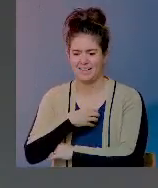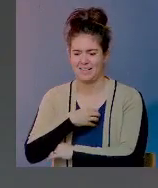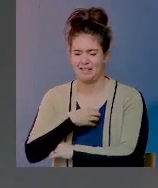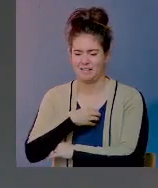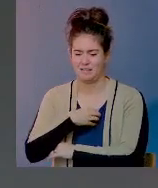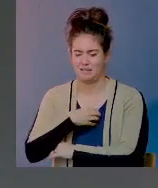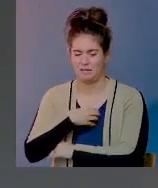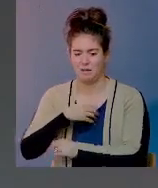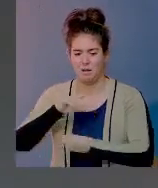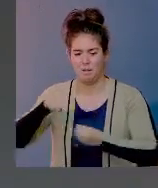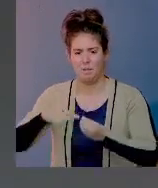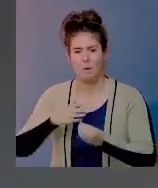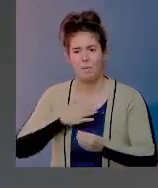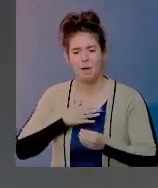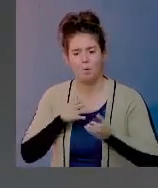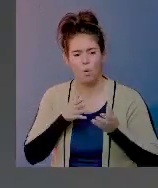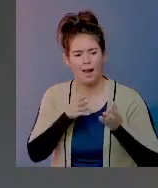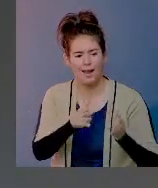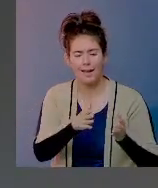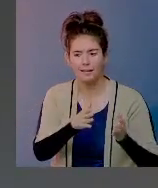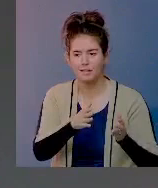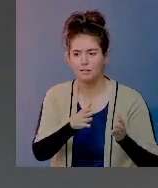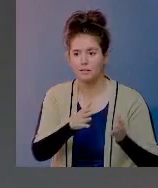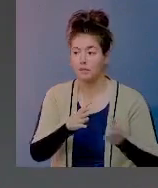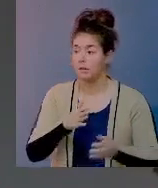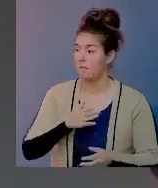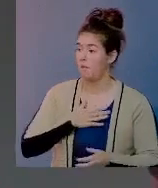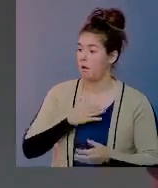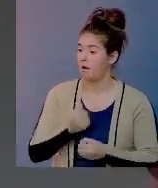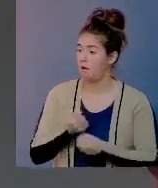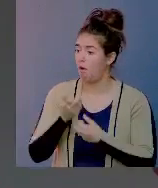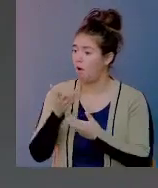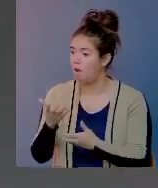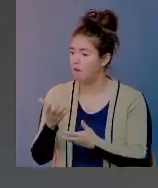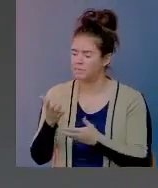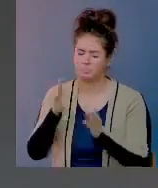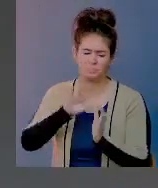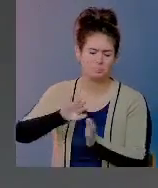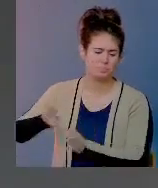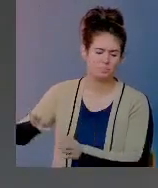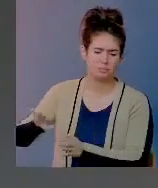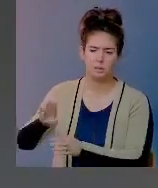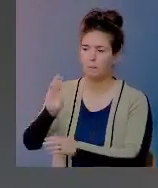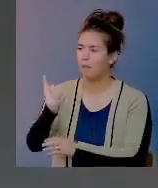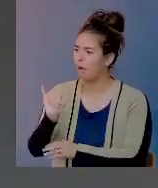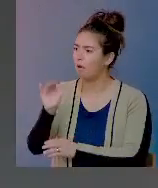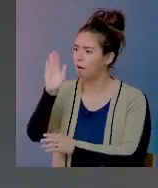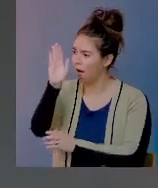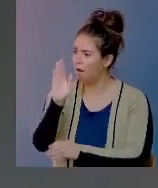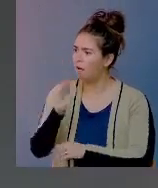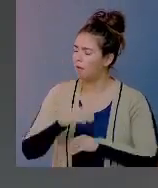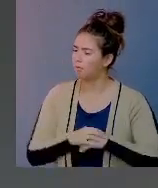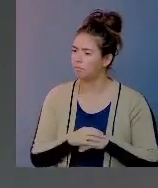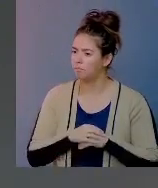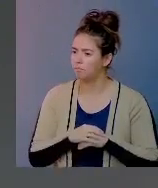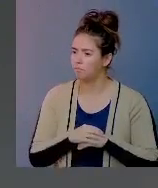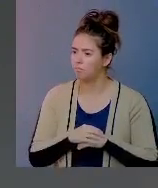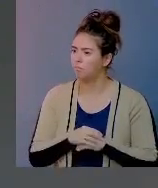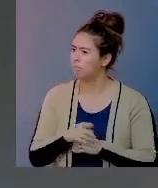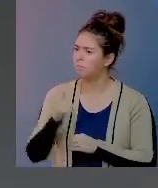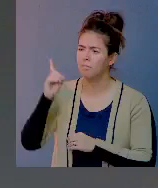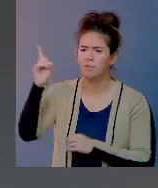my cause is disregarded by my God? He does not grow weary or